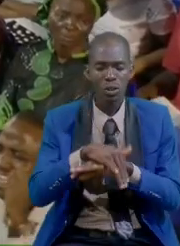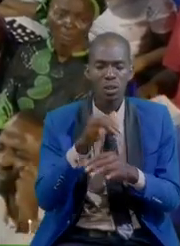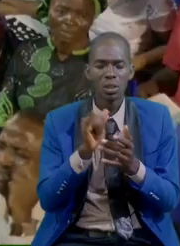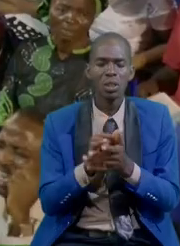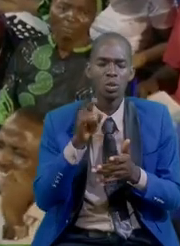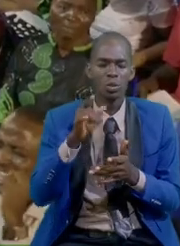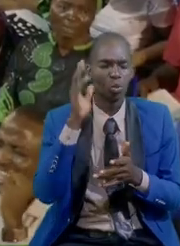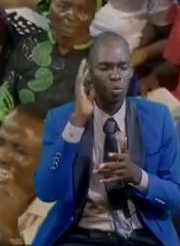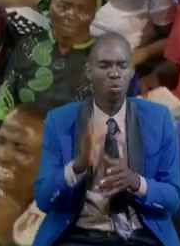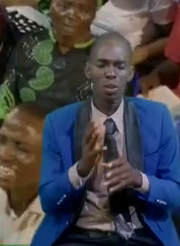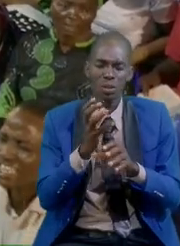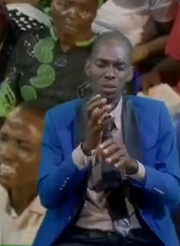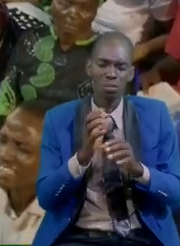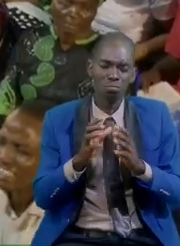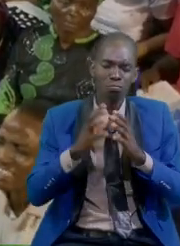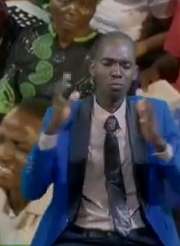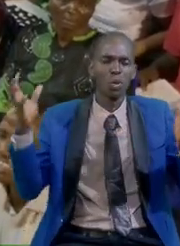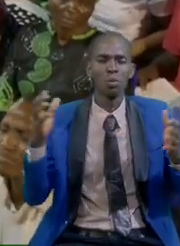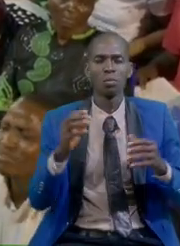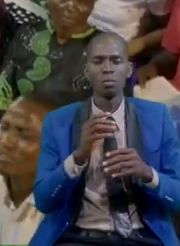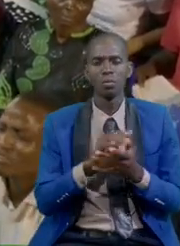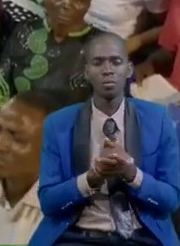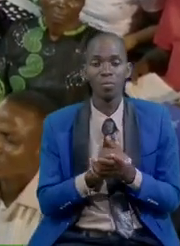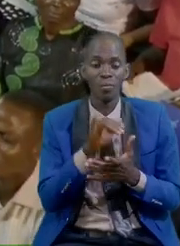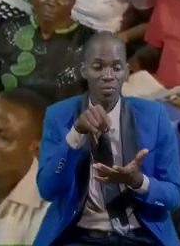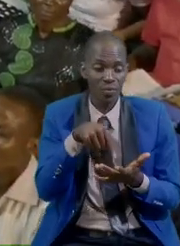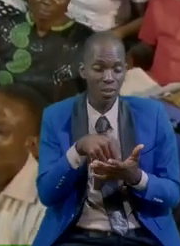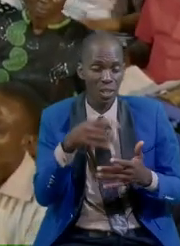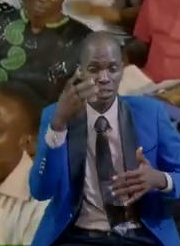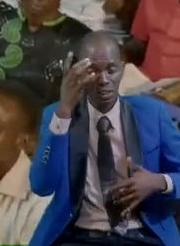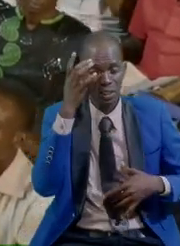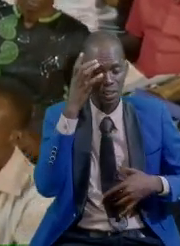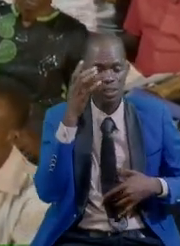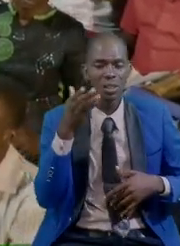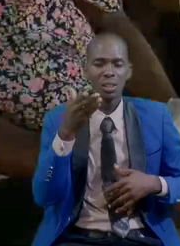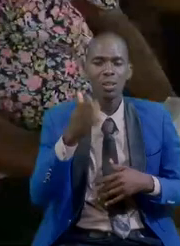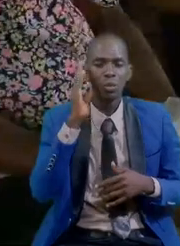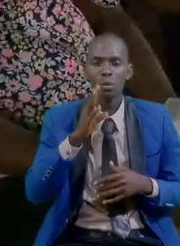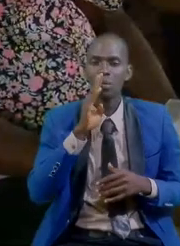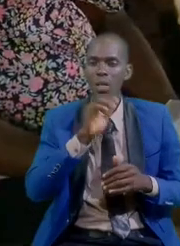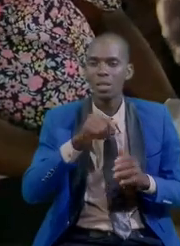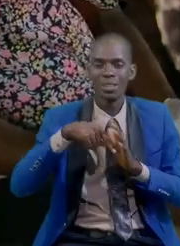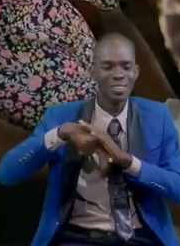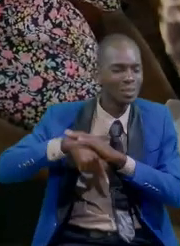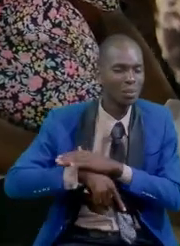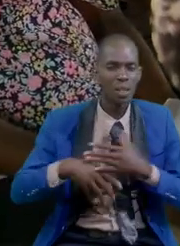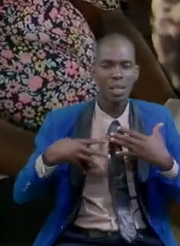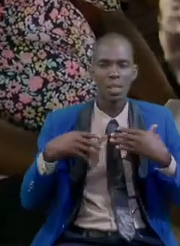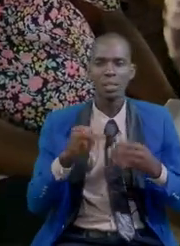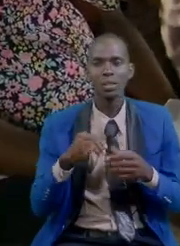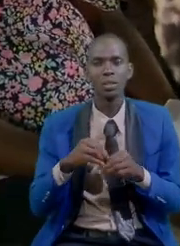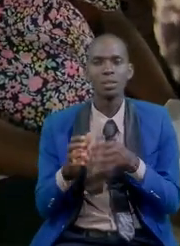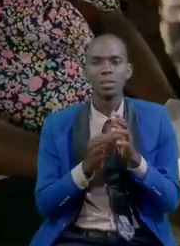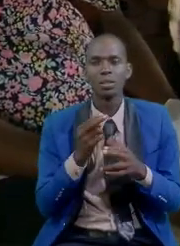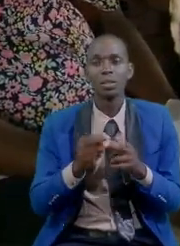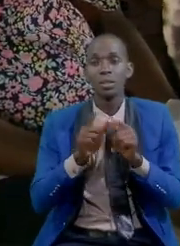much. Deep sickness, there will be a deeper healing. Great sickness, there